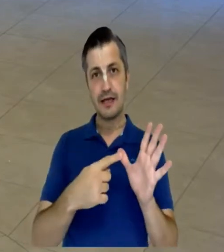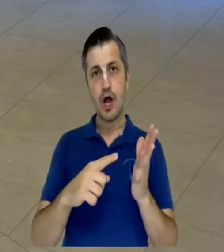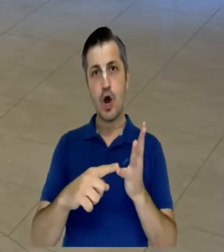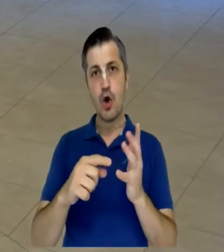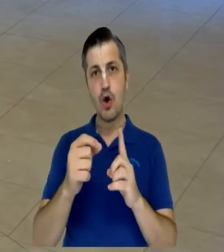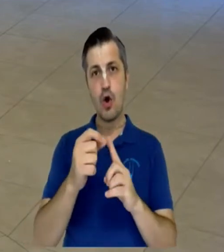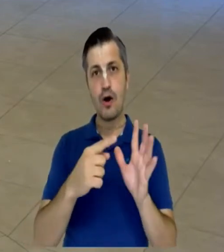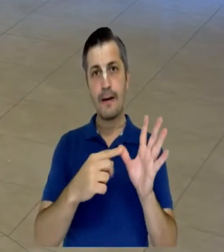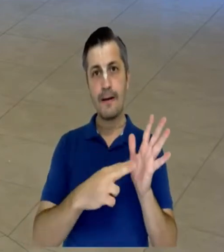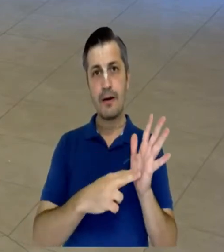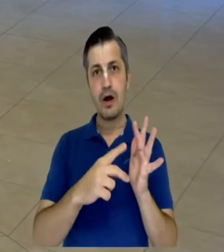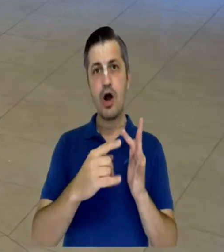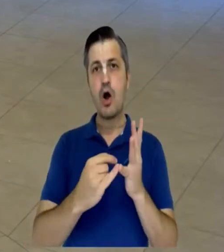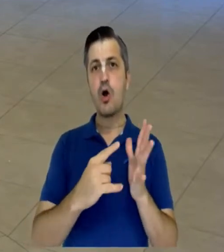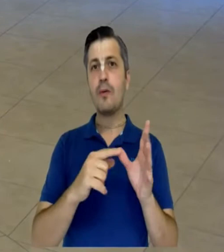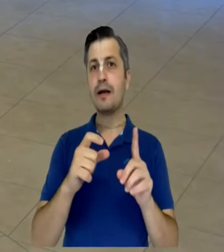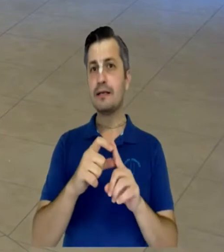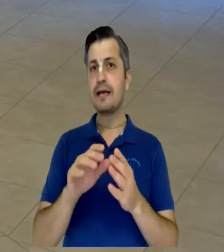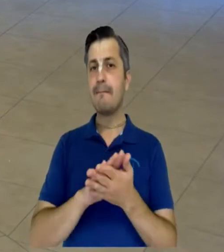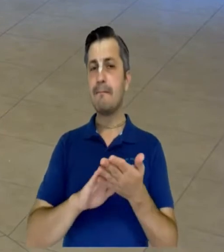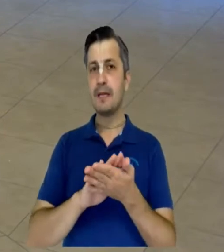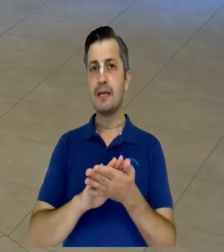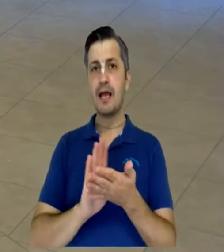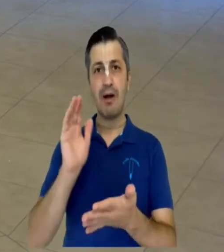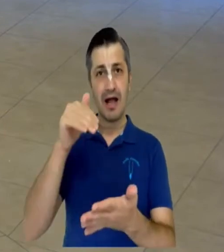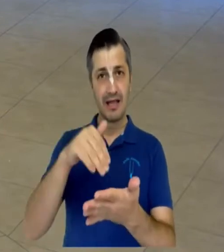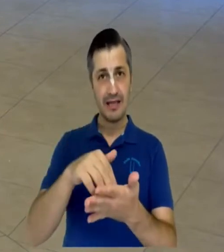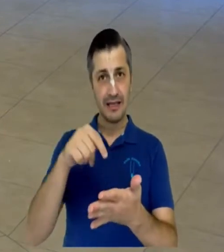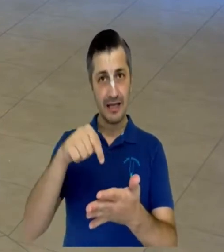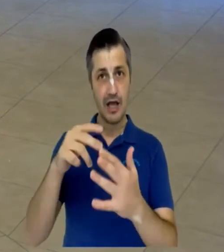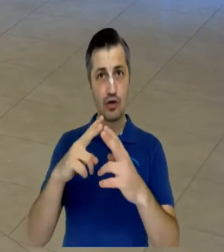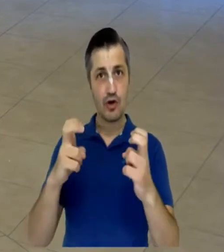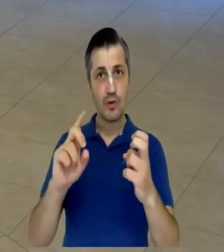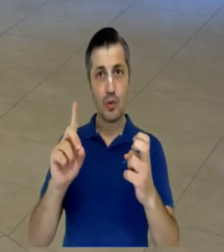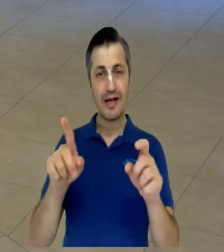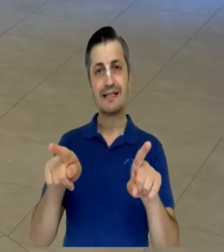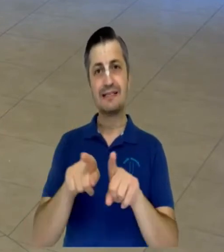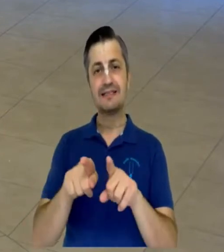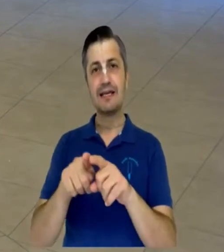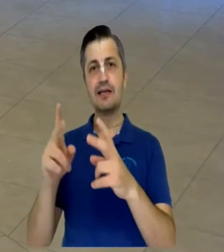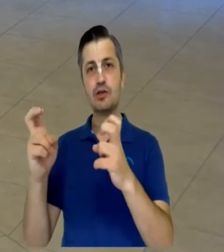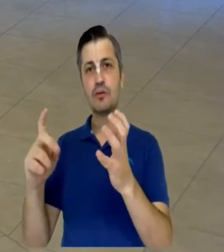the topics discussed in the Bhagavad Gita are the topics of the Upanishads, of the